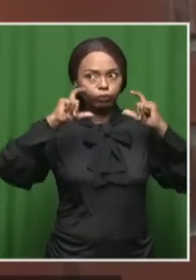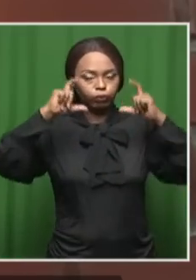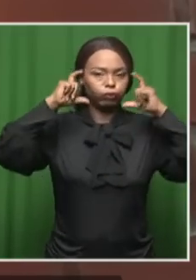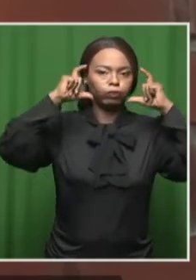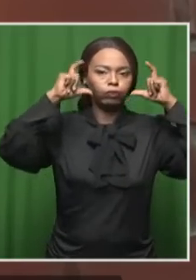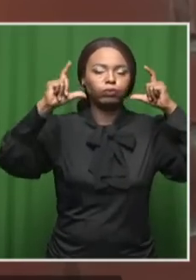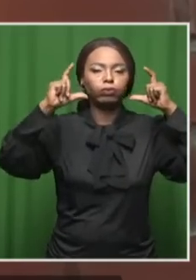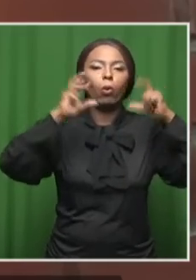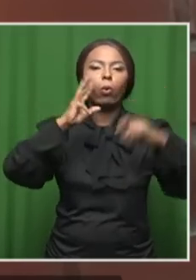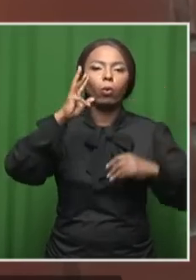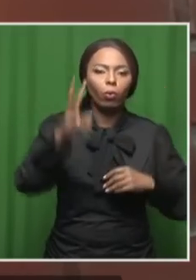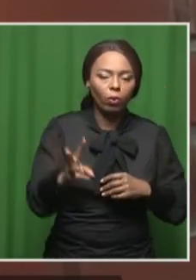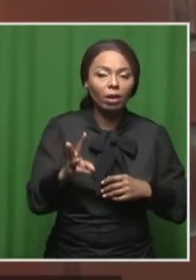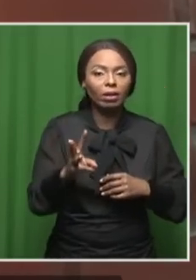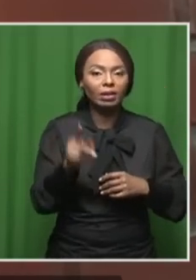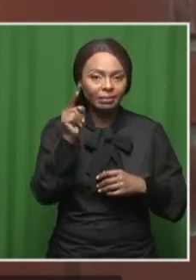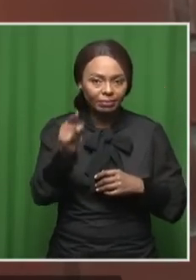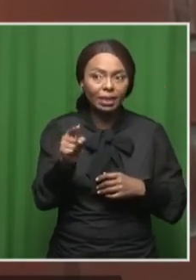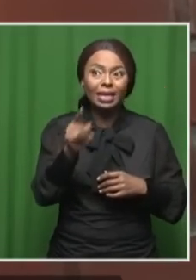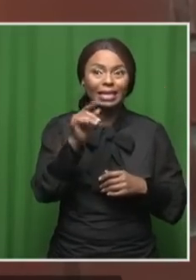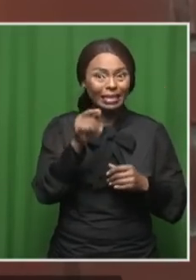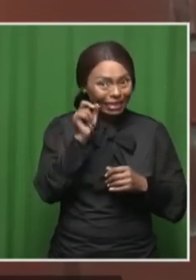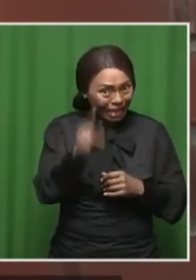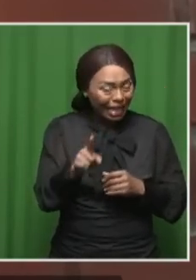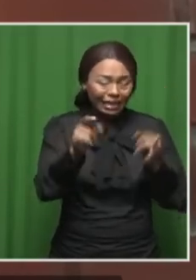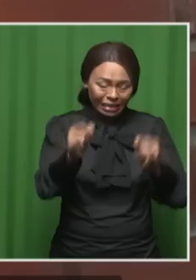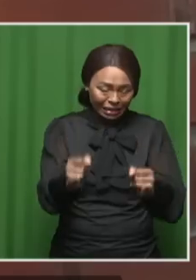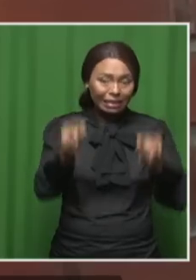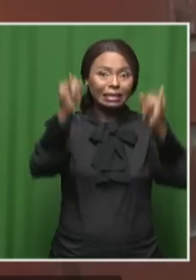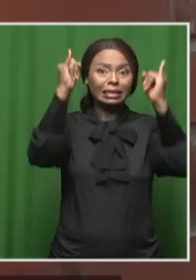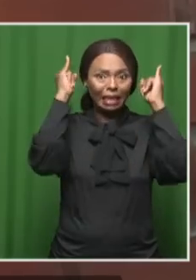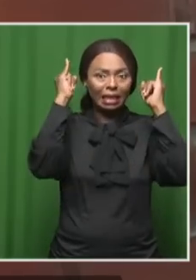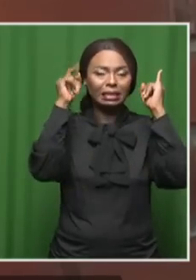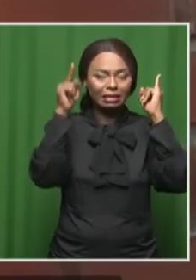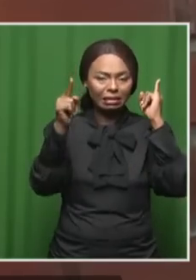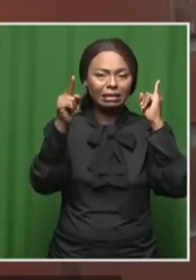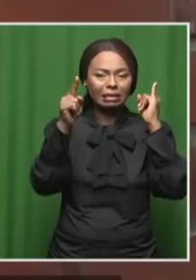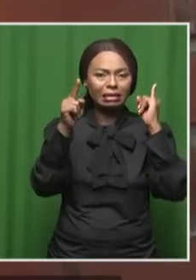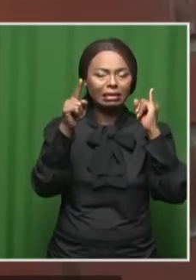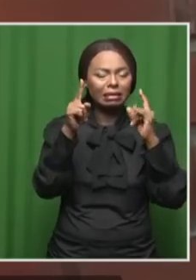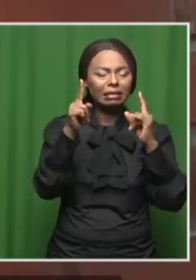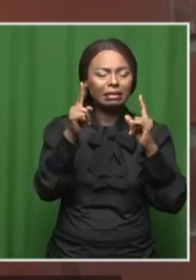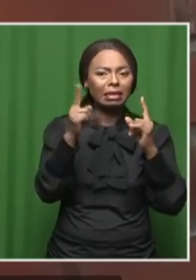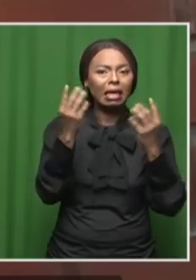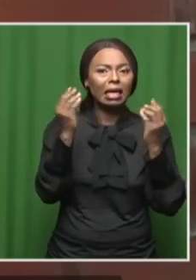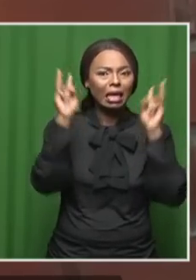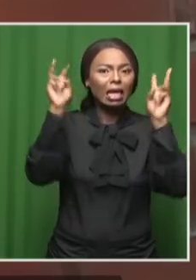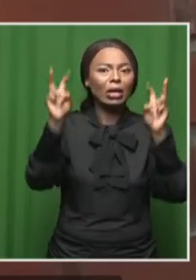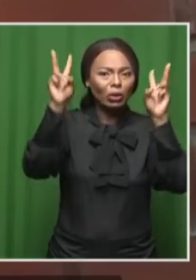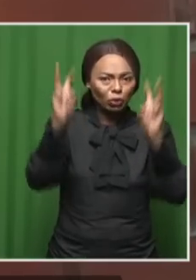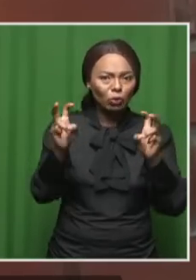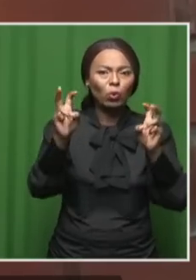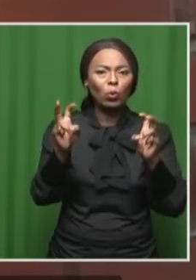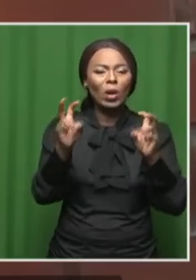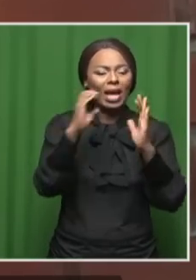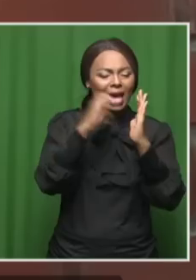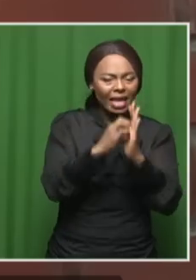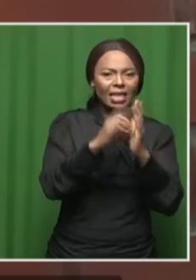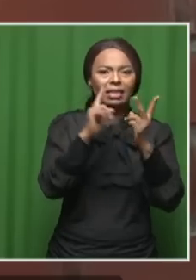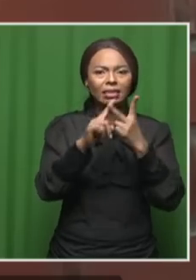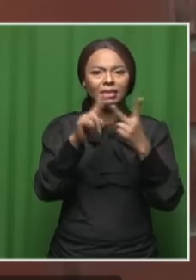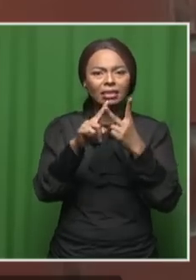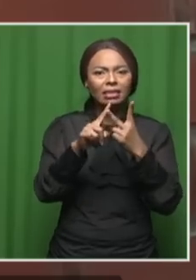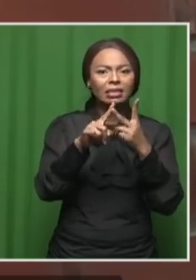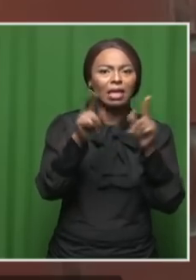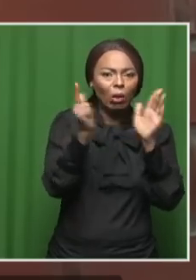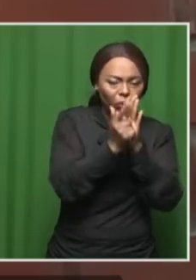because this has been a serious lapse in terms of judgment, and then in terms of ethics as well. Because